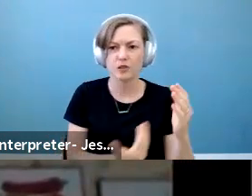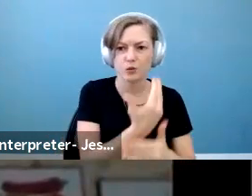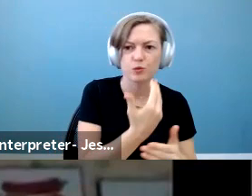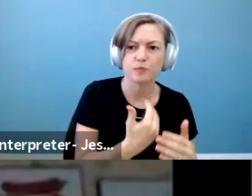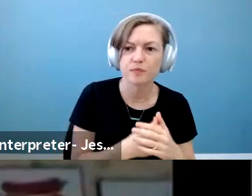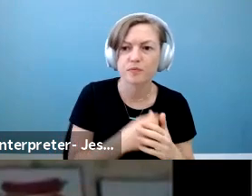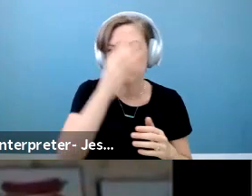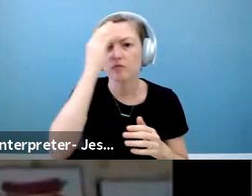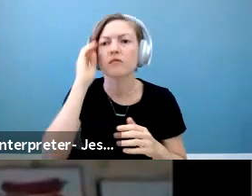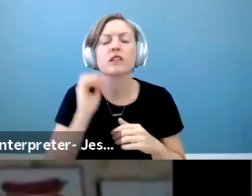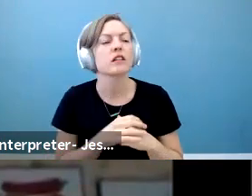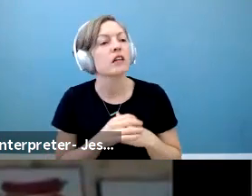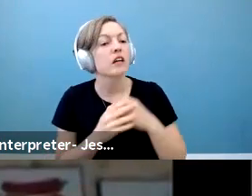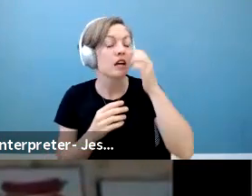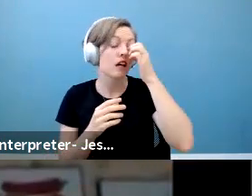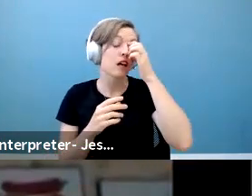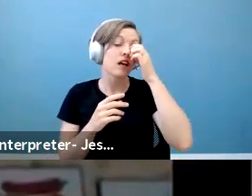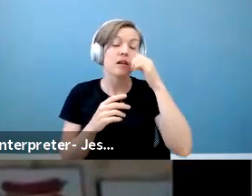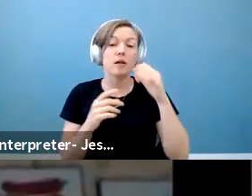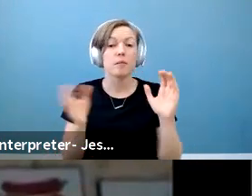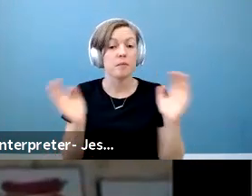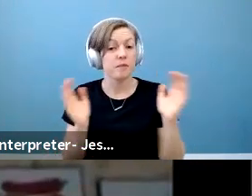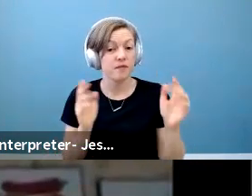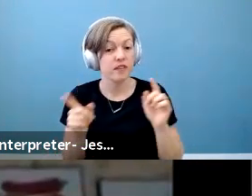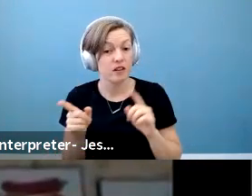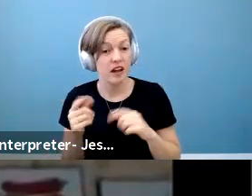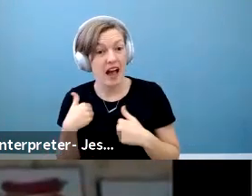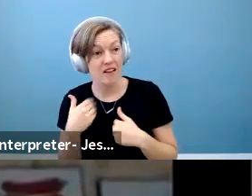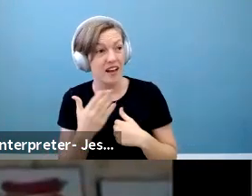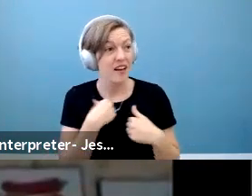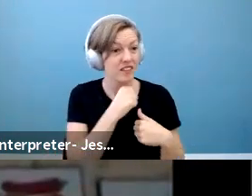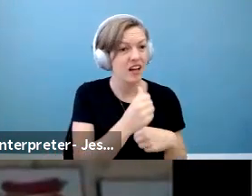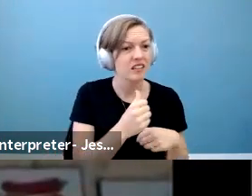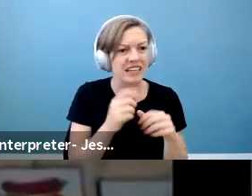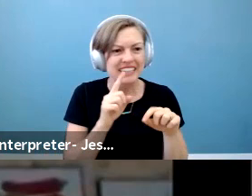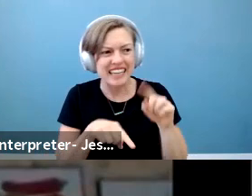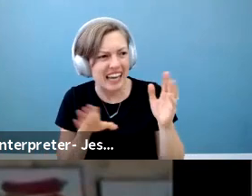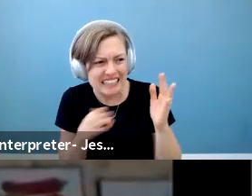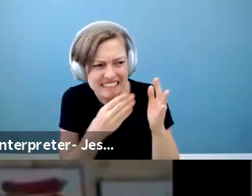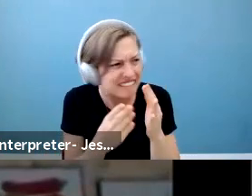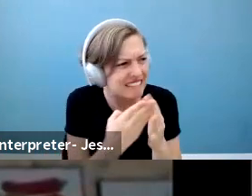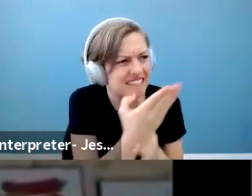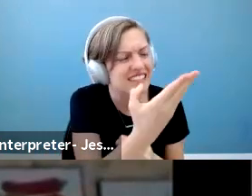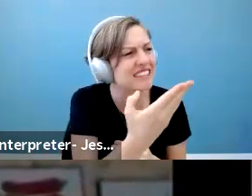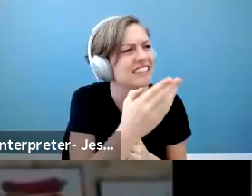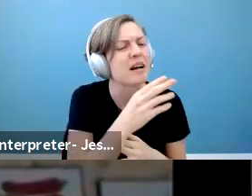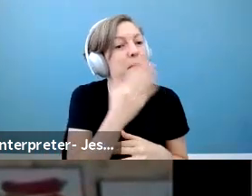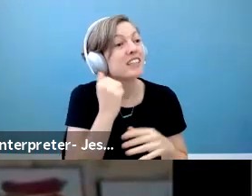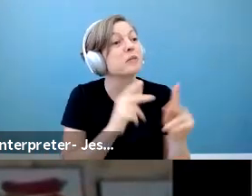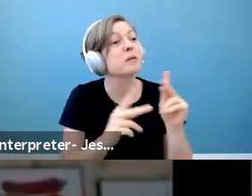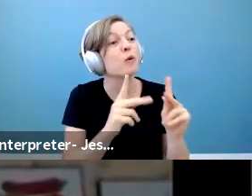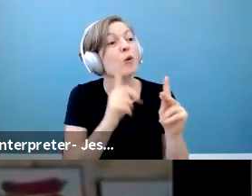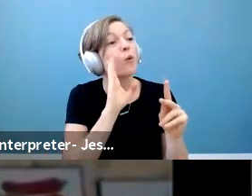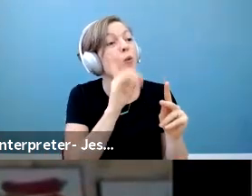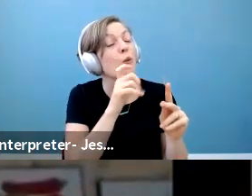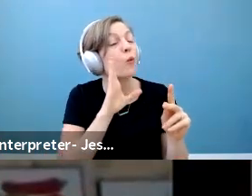that have and those that have not. The Narrows will be difficult to cross because those that will